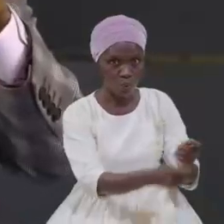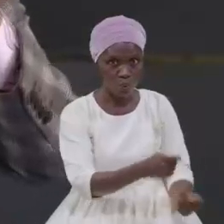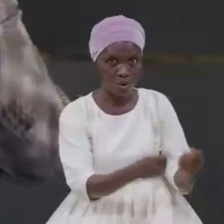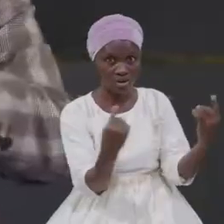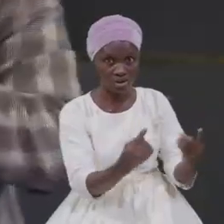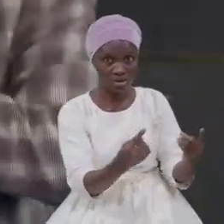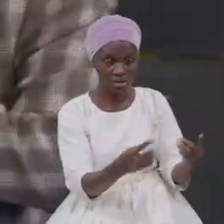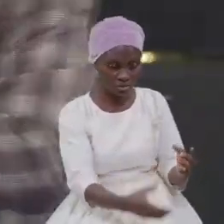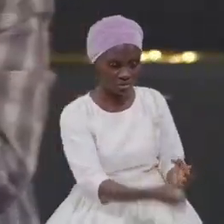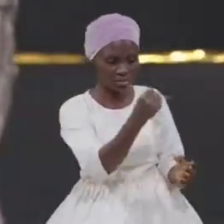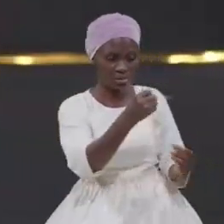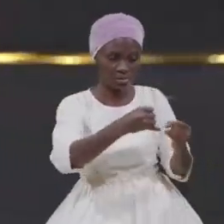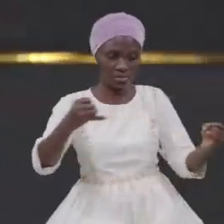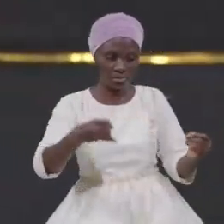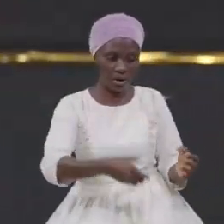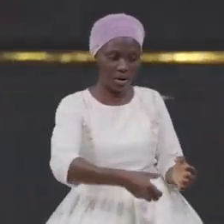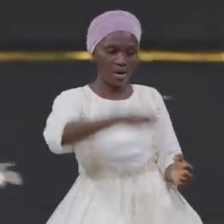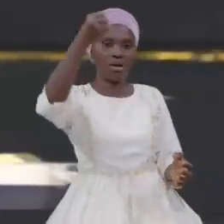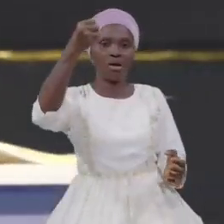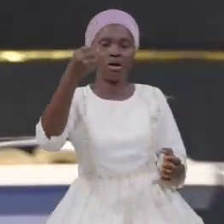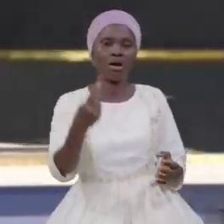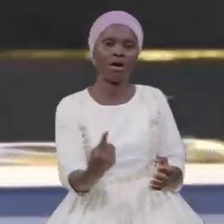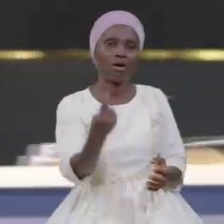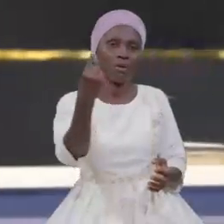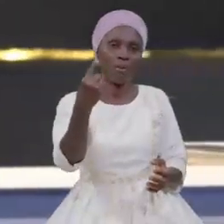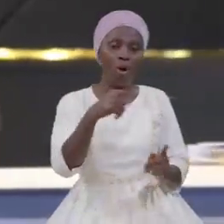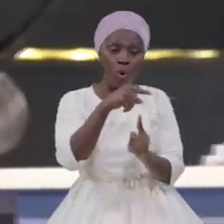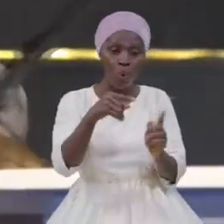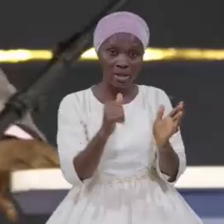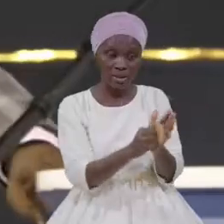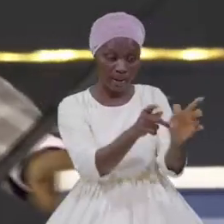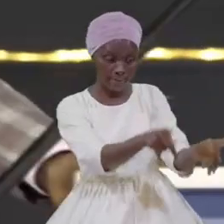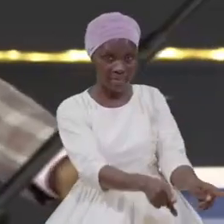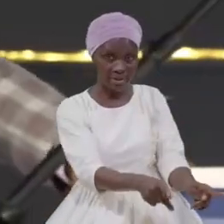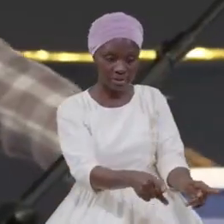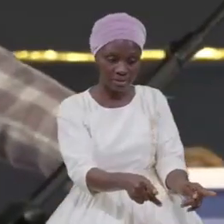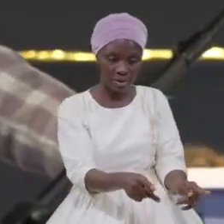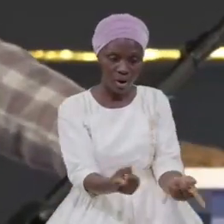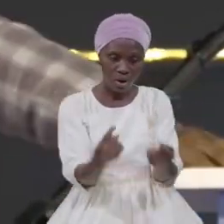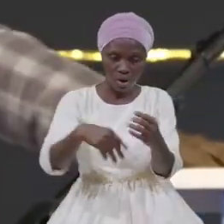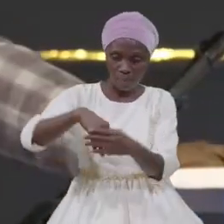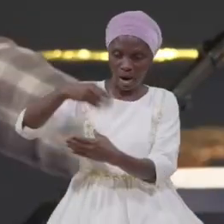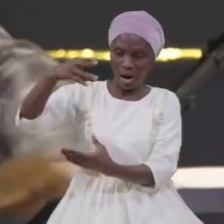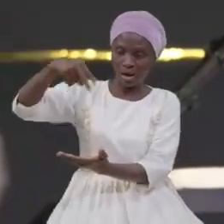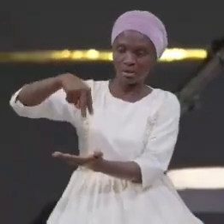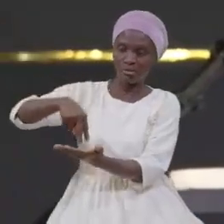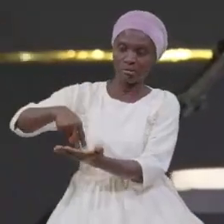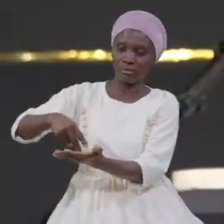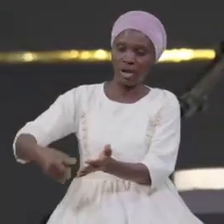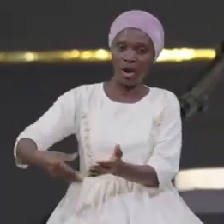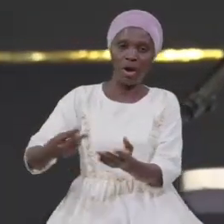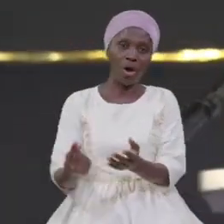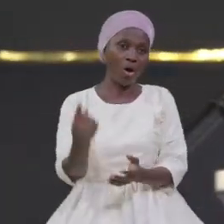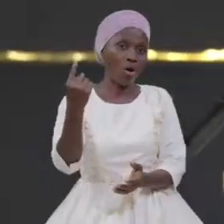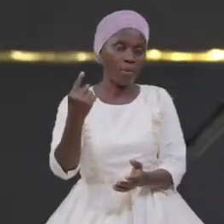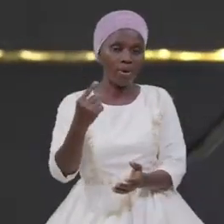up. When he gets up, he's washed externally from the